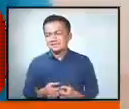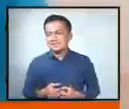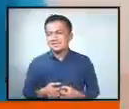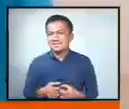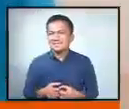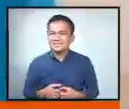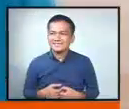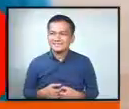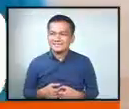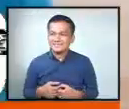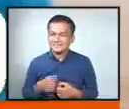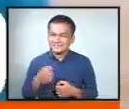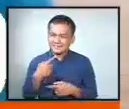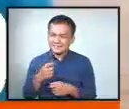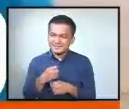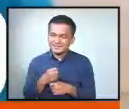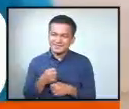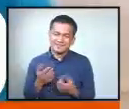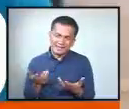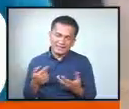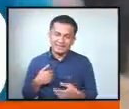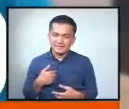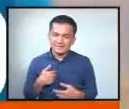we make music